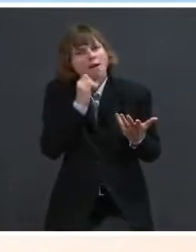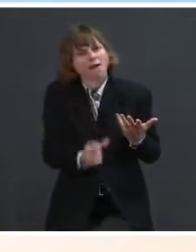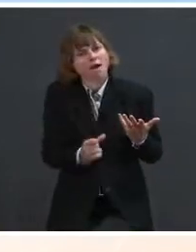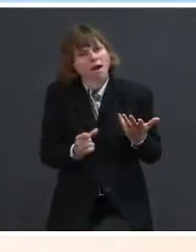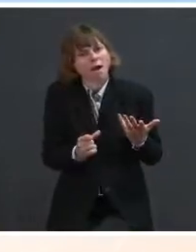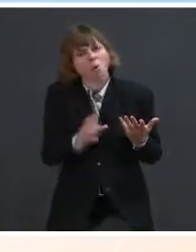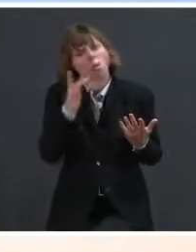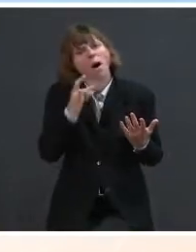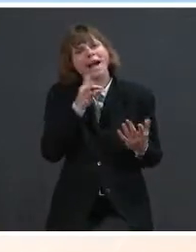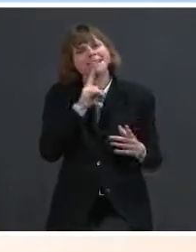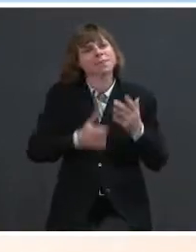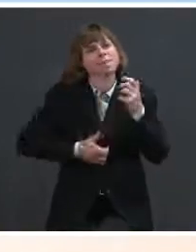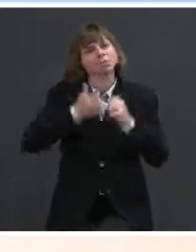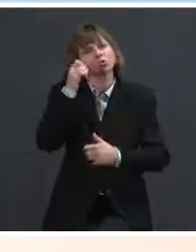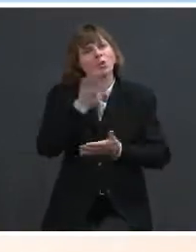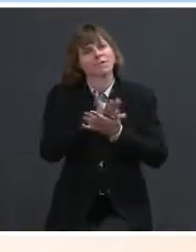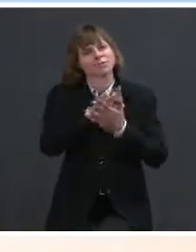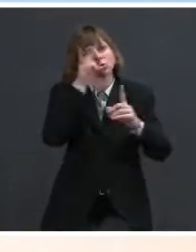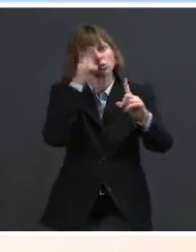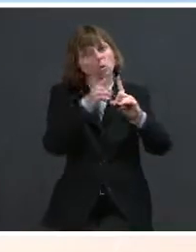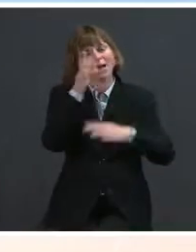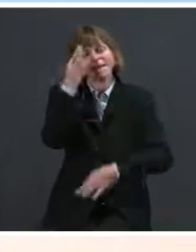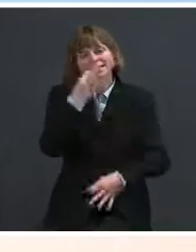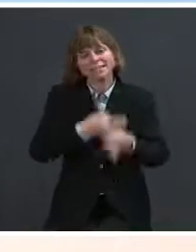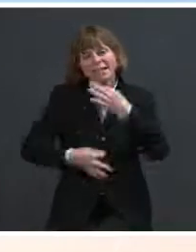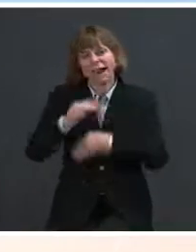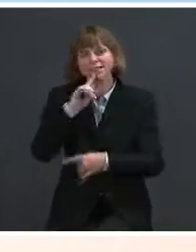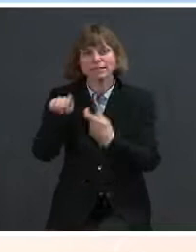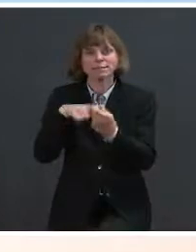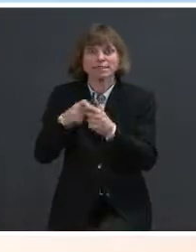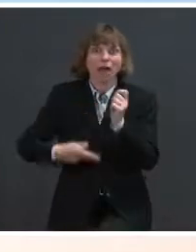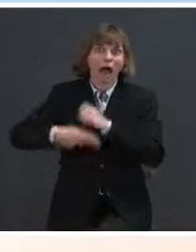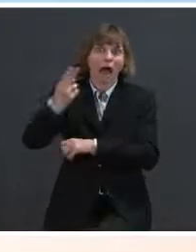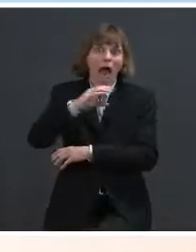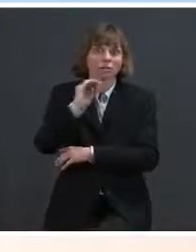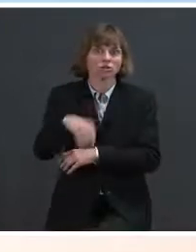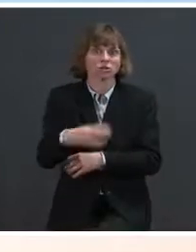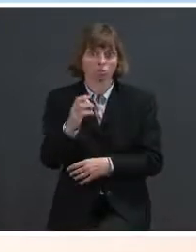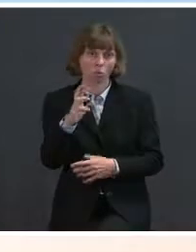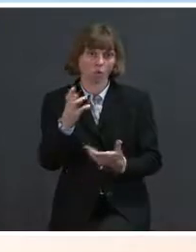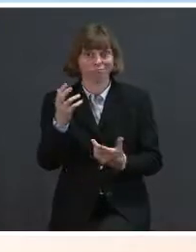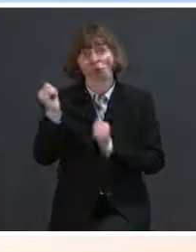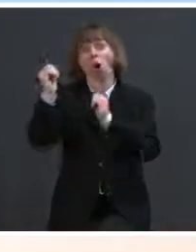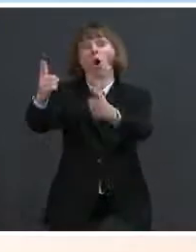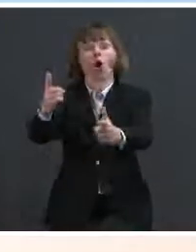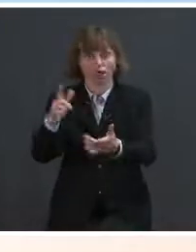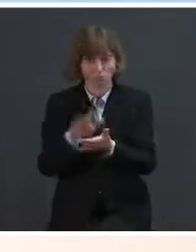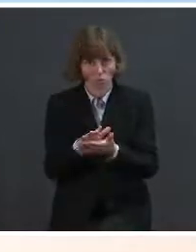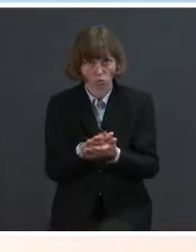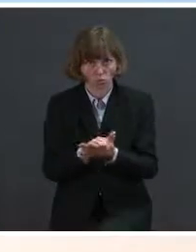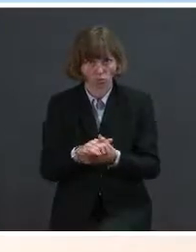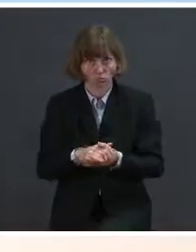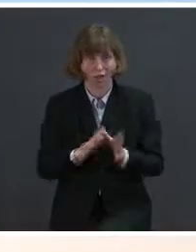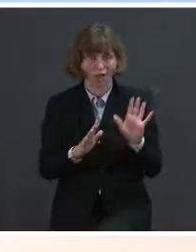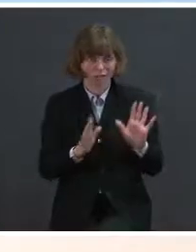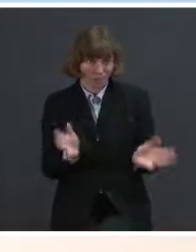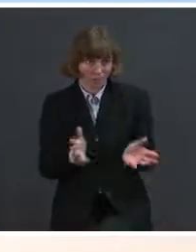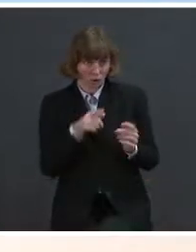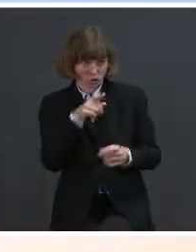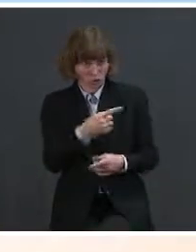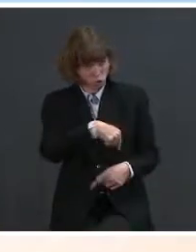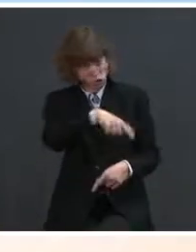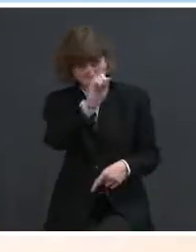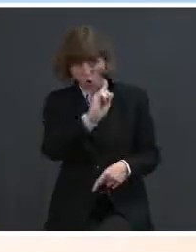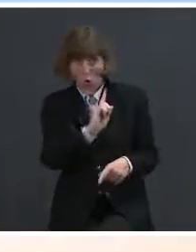instead of a specific high percentage, or say all schools? Well, first, let me encourage you. You could even go cover it, I